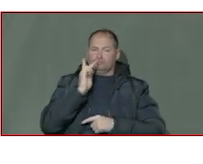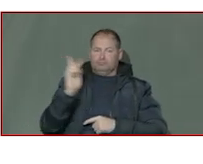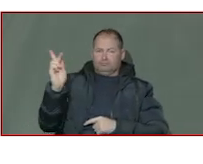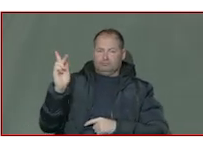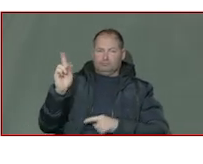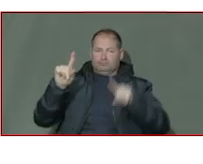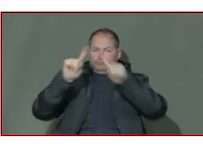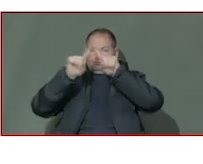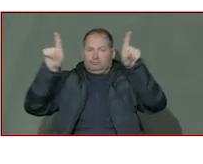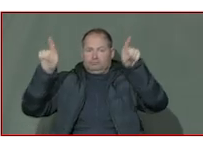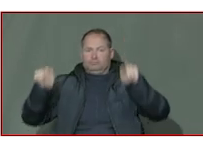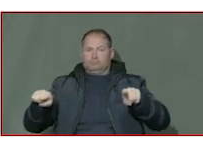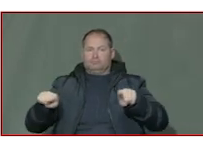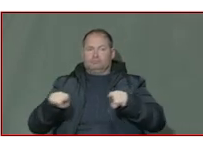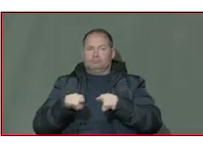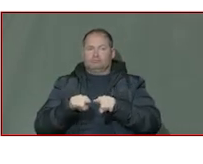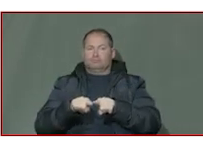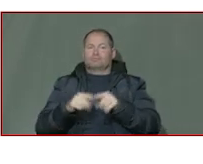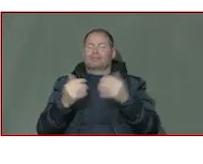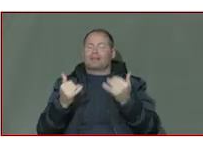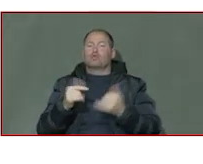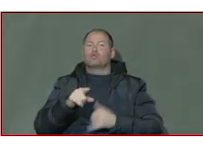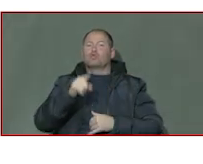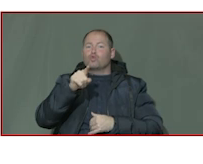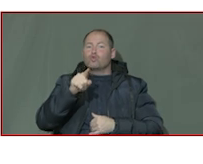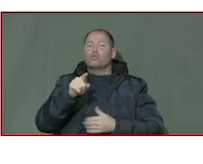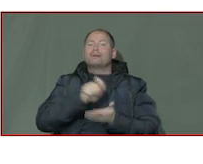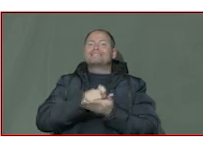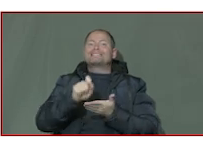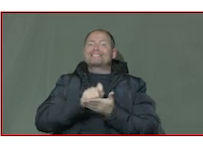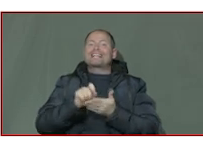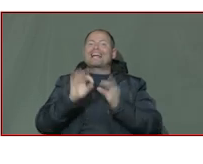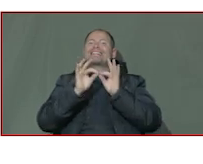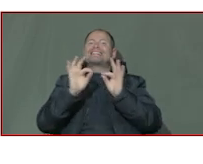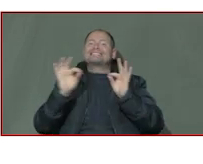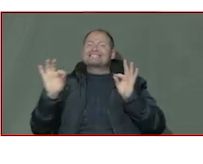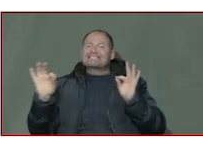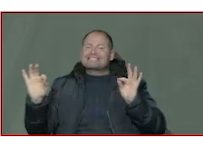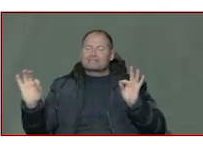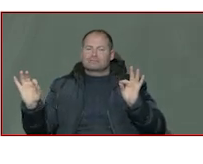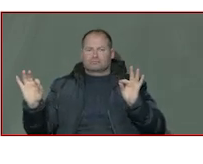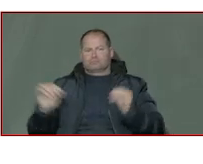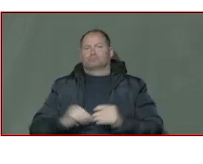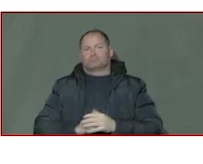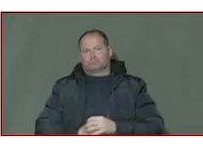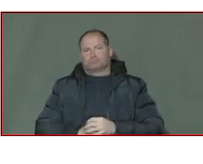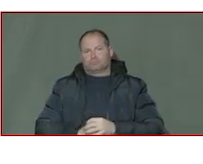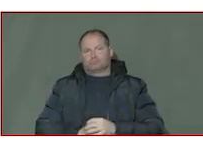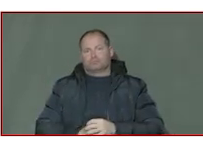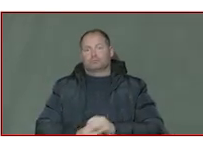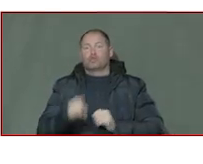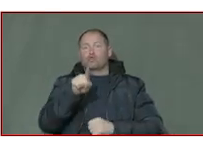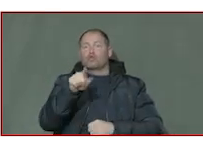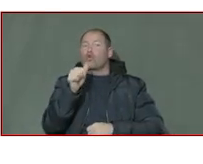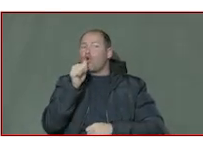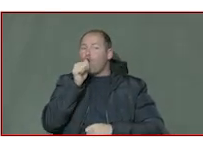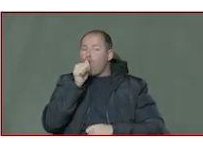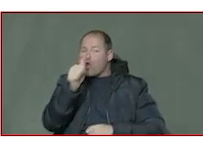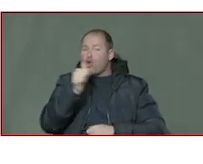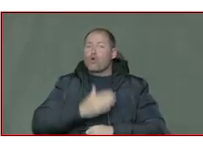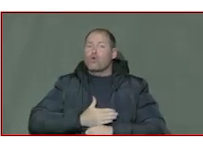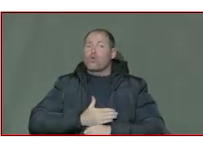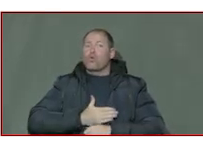should be in a form of a sentence. What we don't want to see in your answer sheet, we don't want to